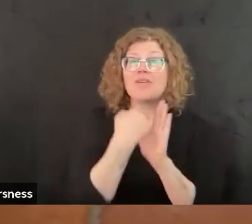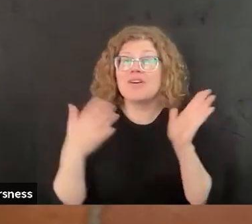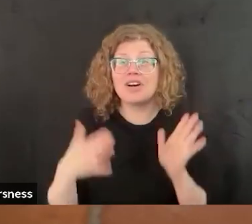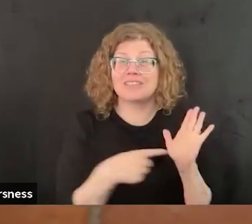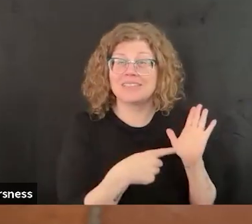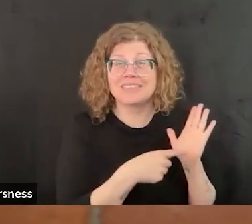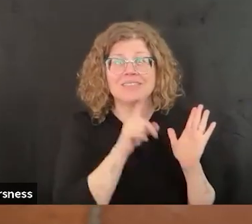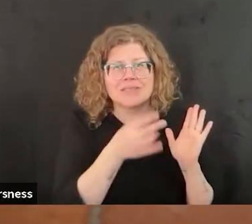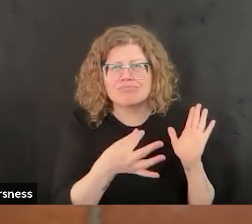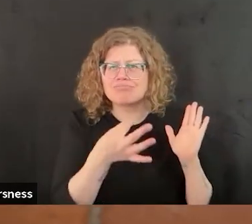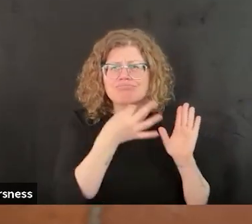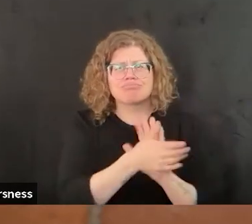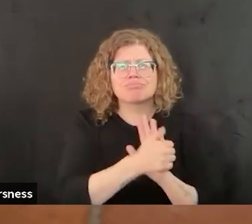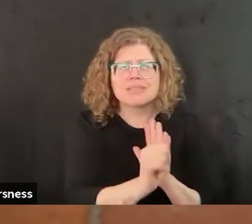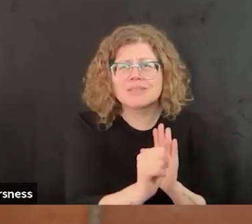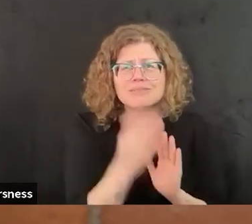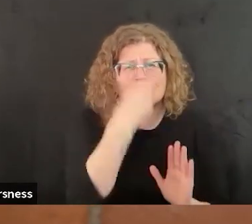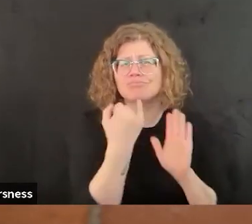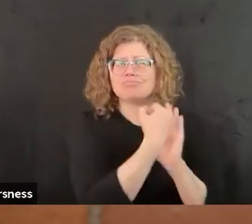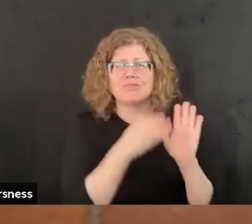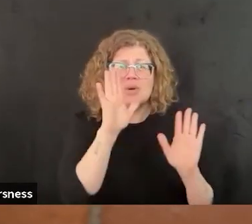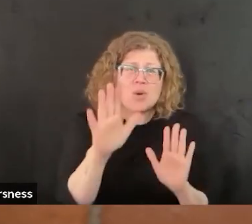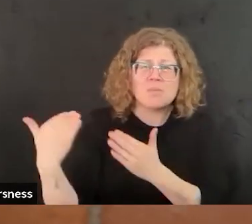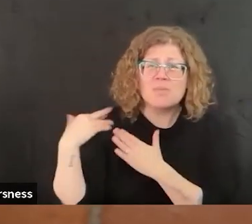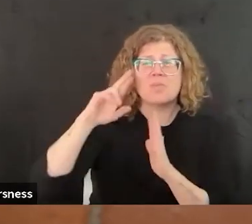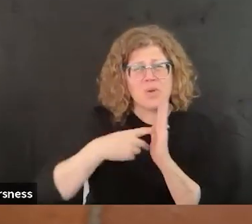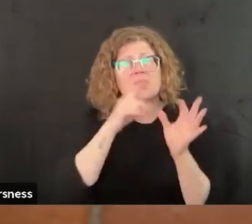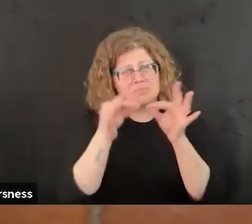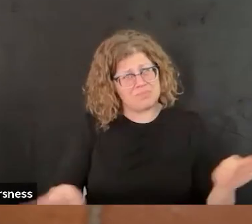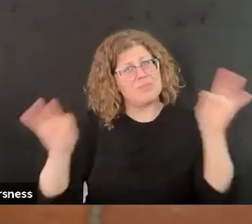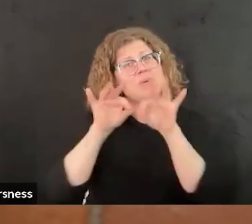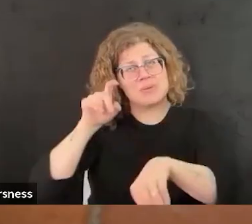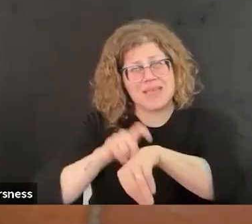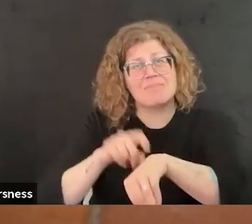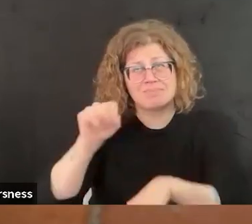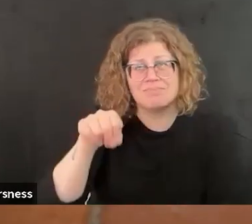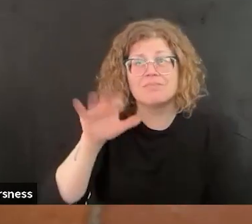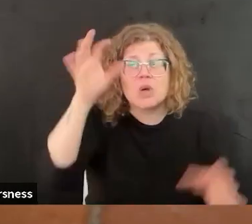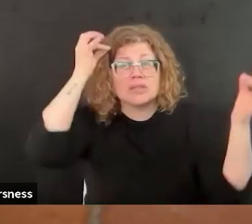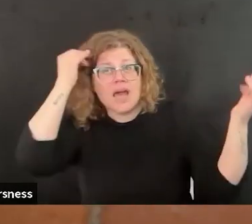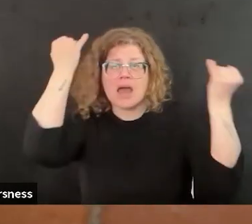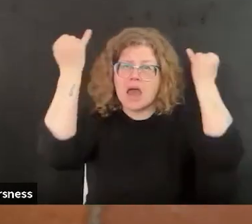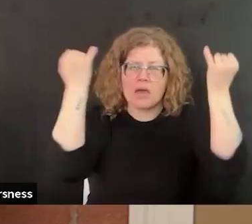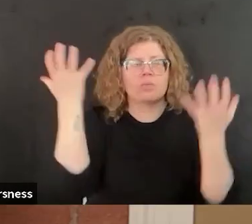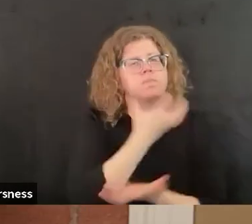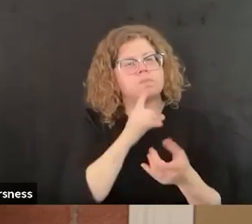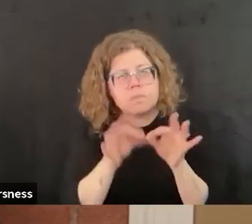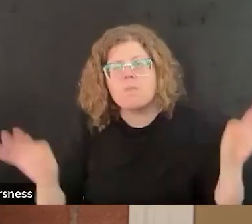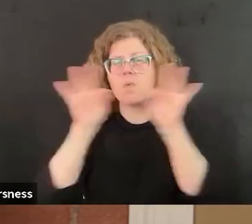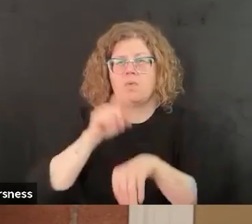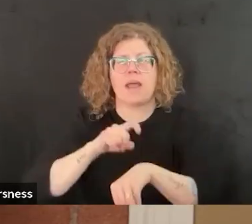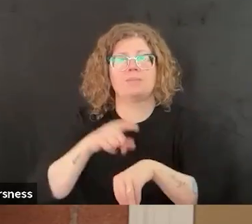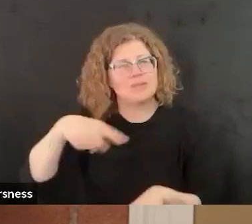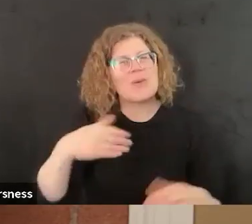skilled labor position. Your role is valuable and you deserve to be paid for your time and for your ideas. There are a